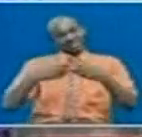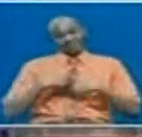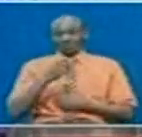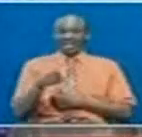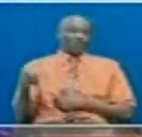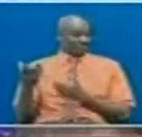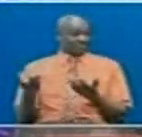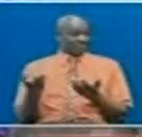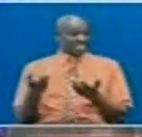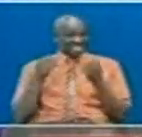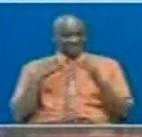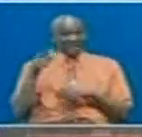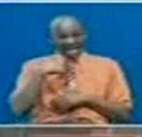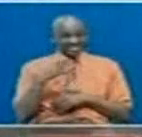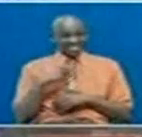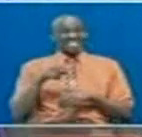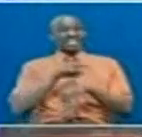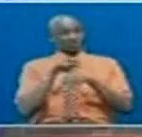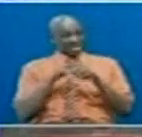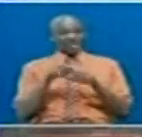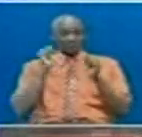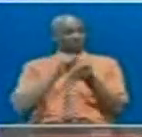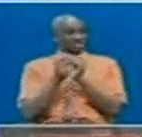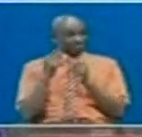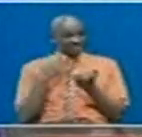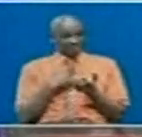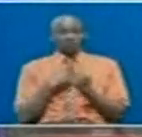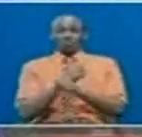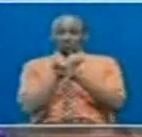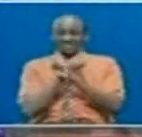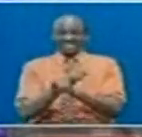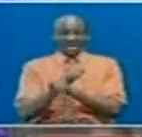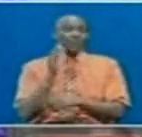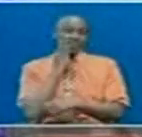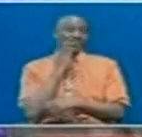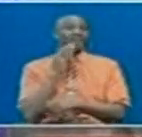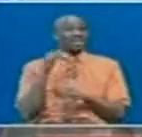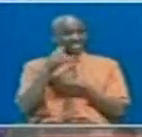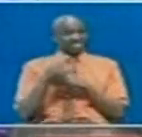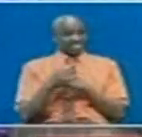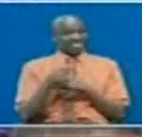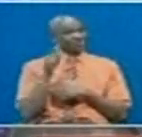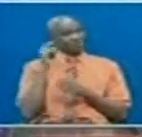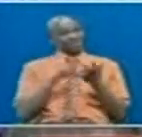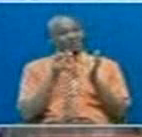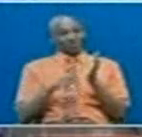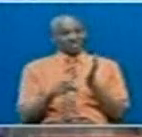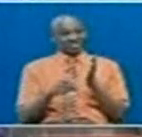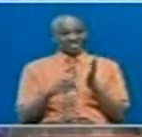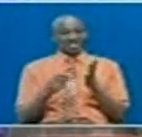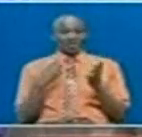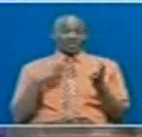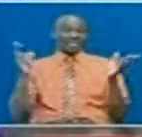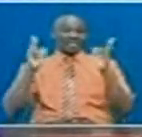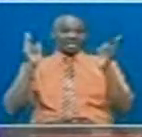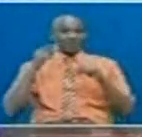not have a nationalistic disposition to protecting our motherland, then we must be prepared for